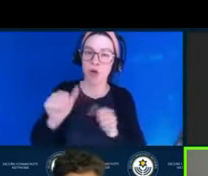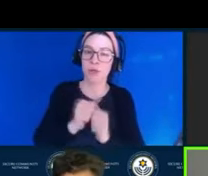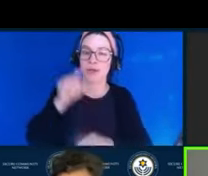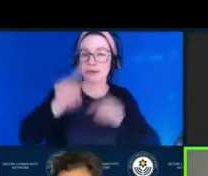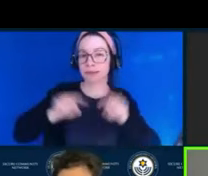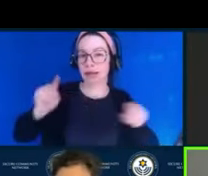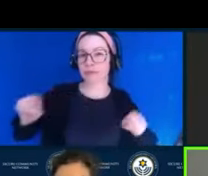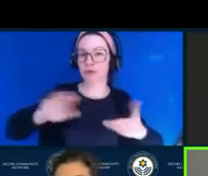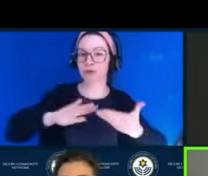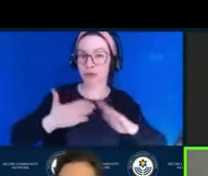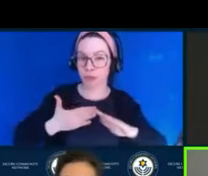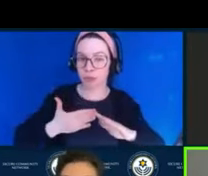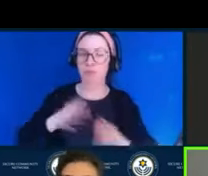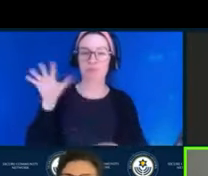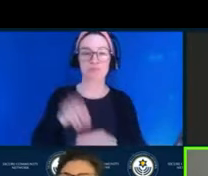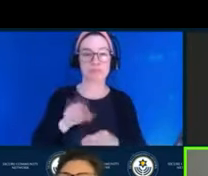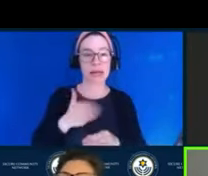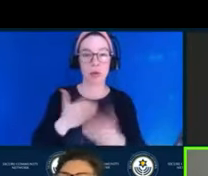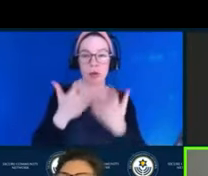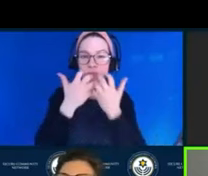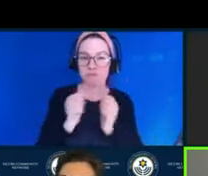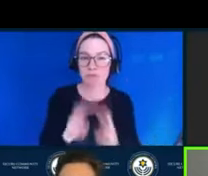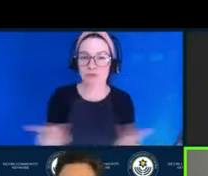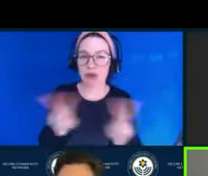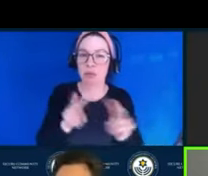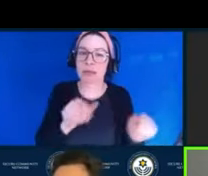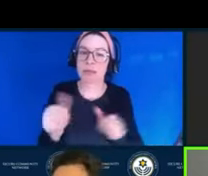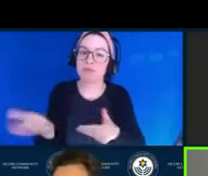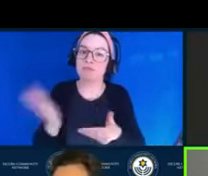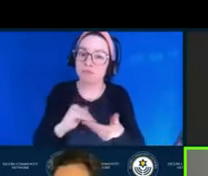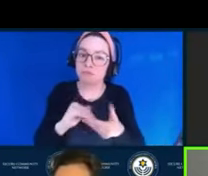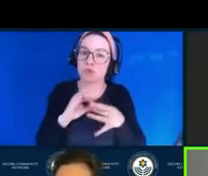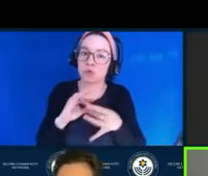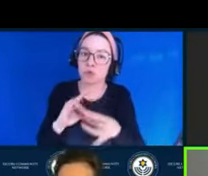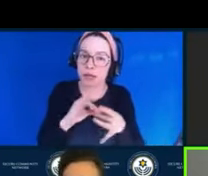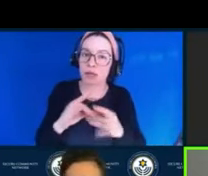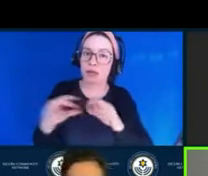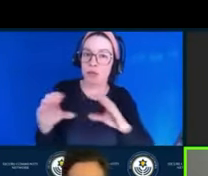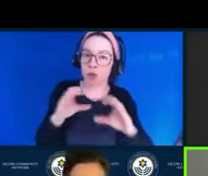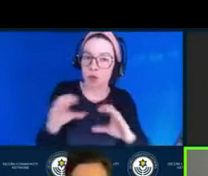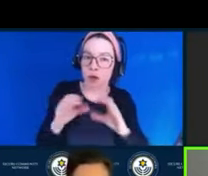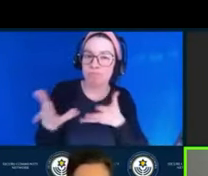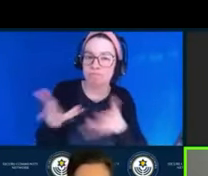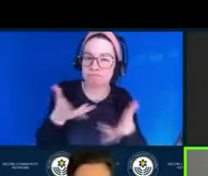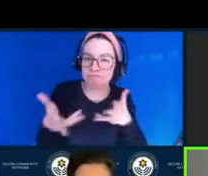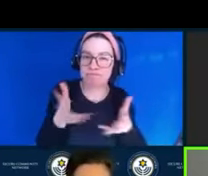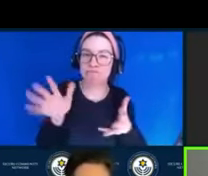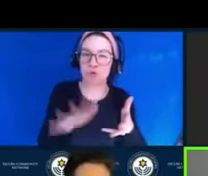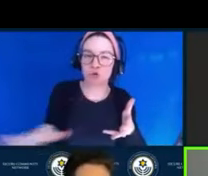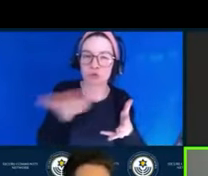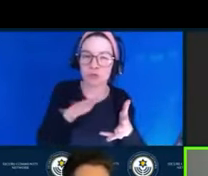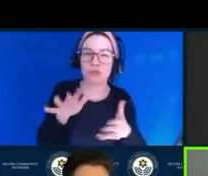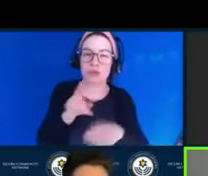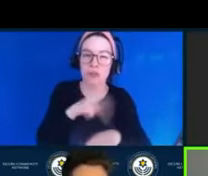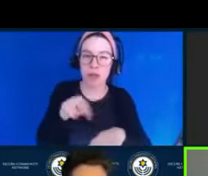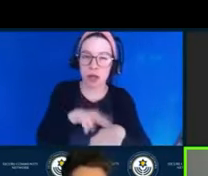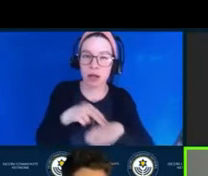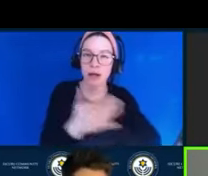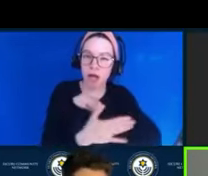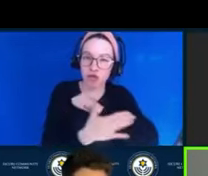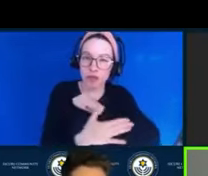communities as part of our values of being able to collaborate and coordinate and communicate and cooperate across the country. So I